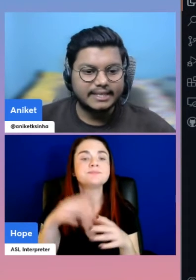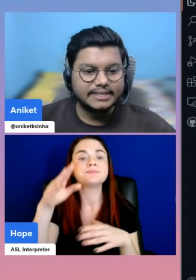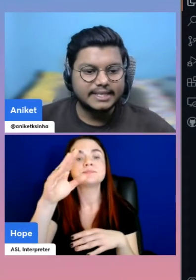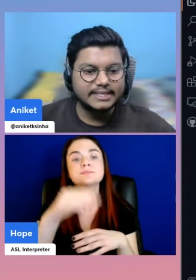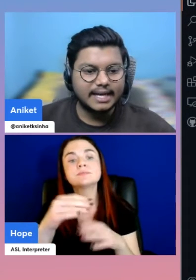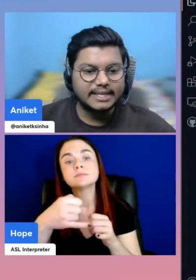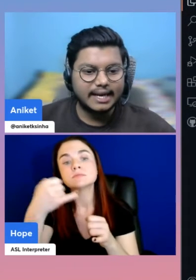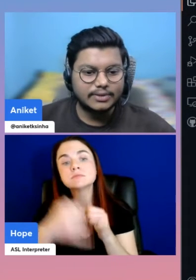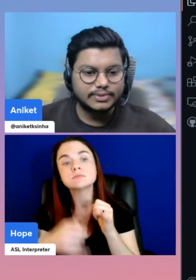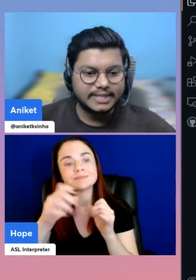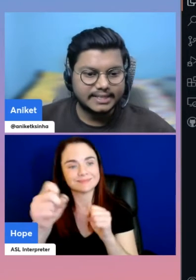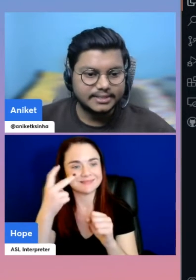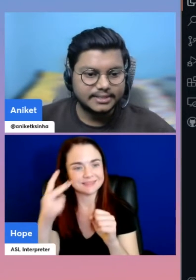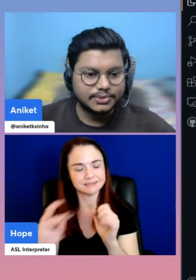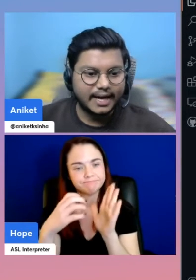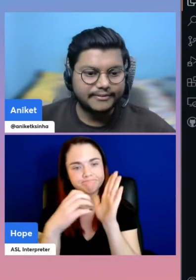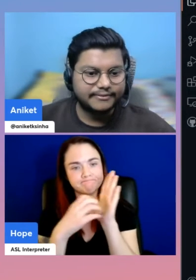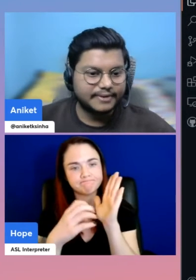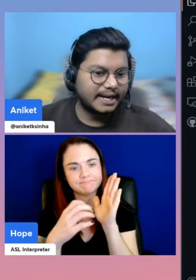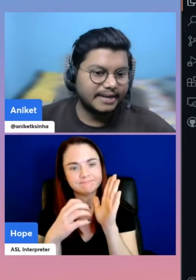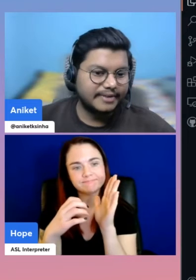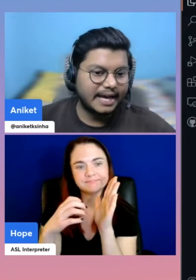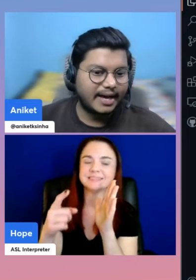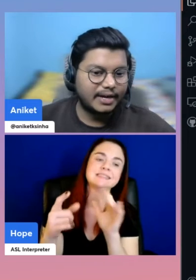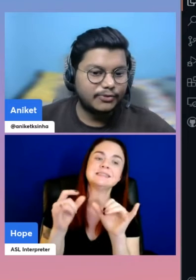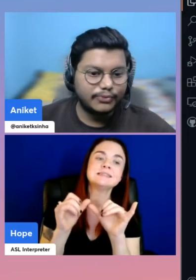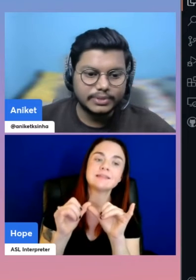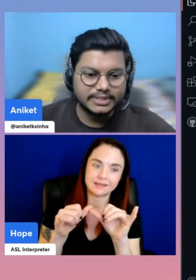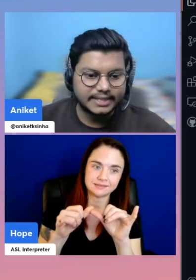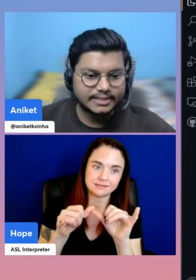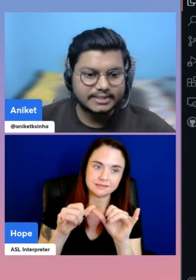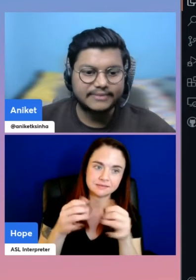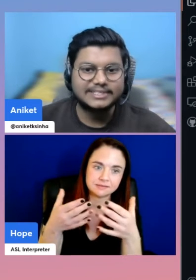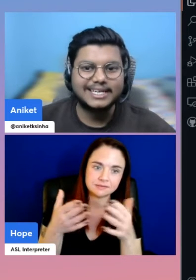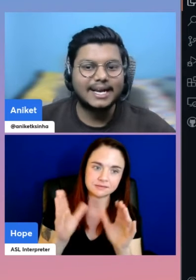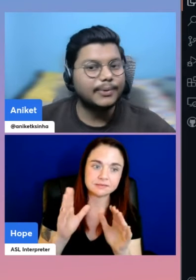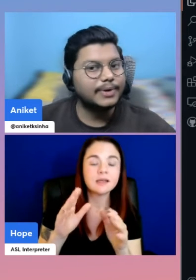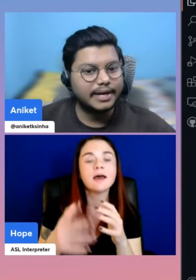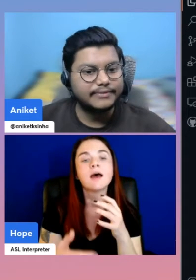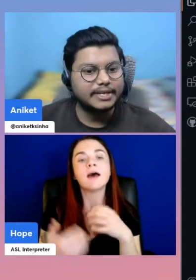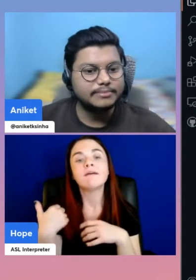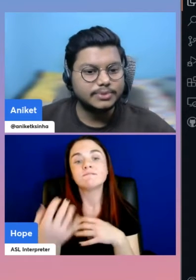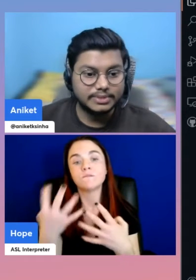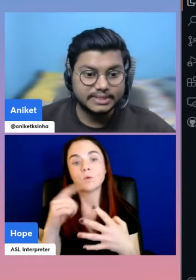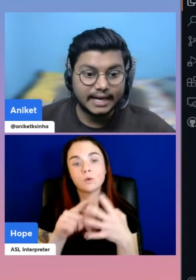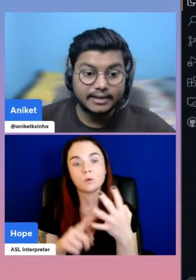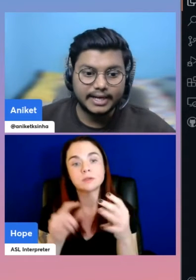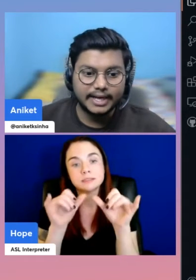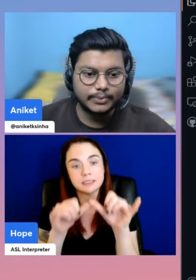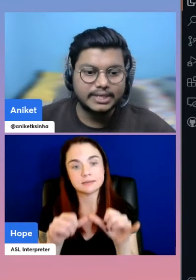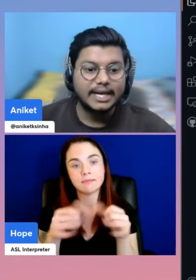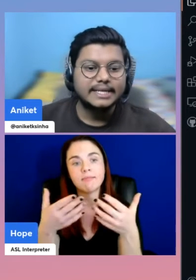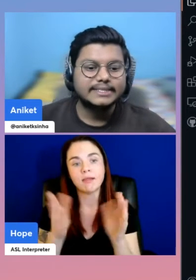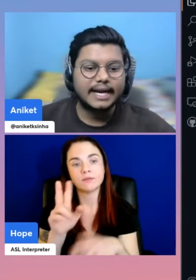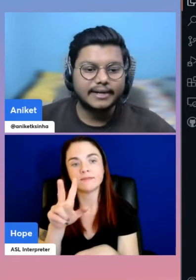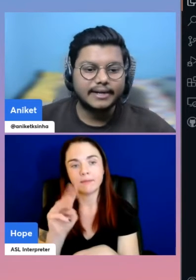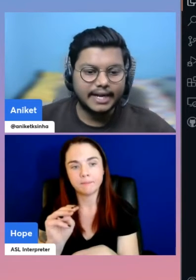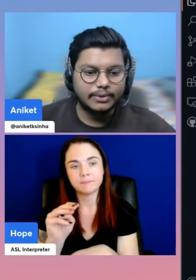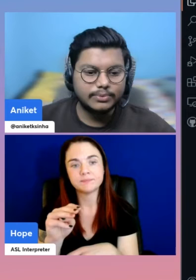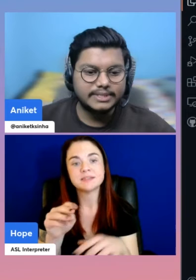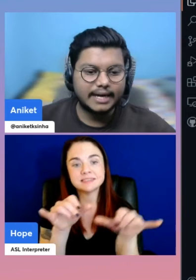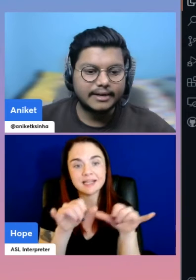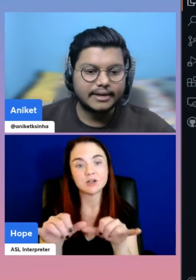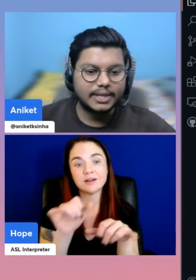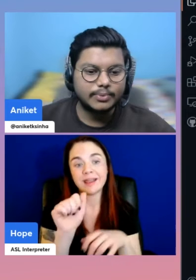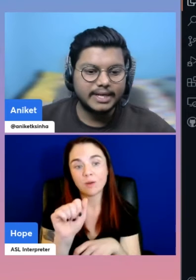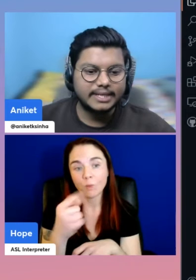that yeah, these are the allowed sizes. So currently we have added four sizes that which are allowed in our VM. So standard A1, standard